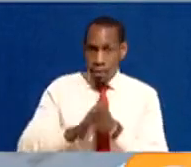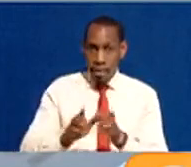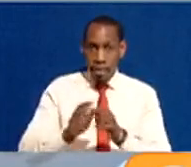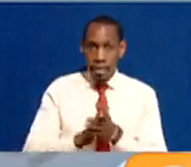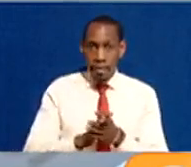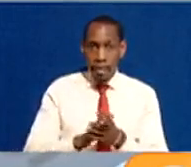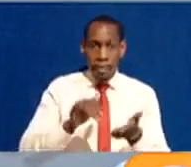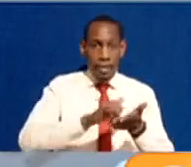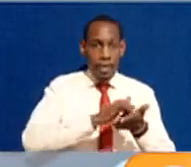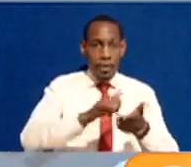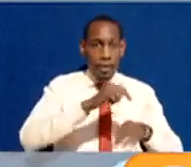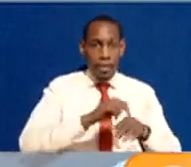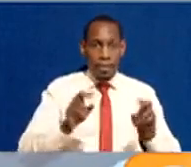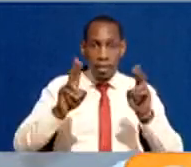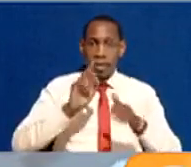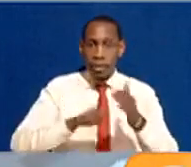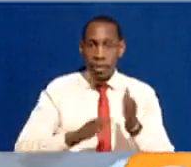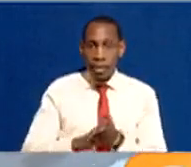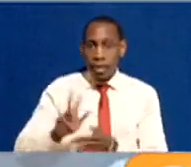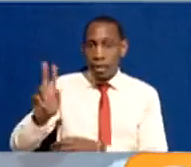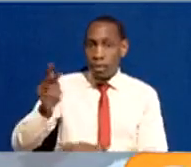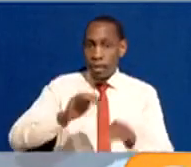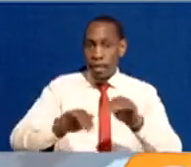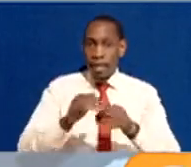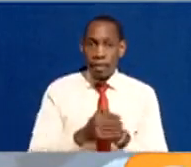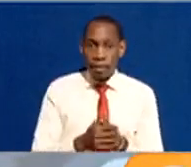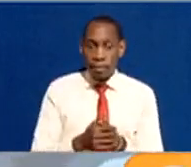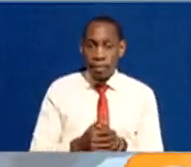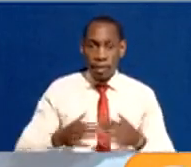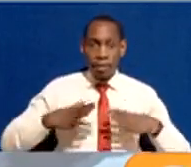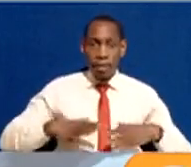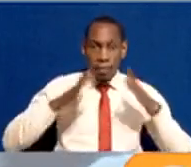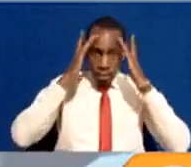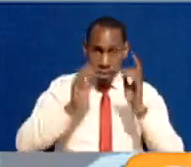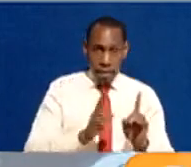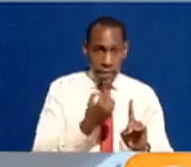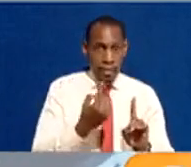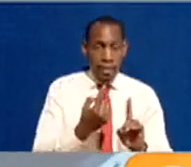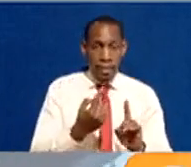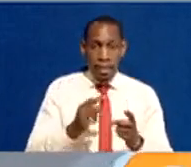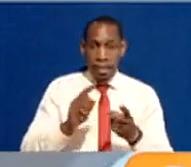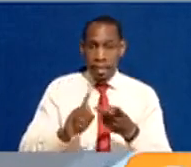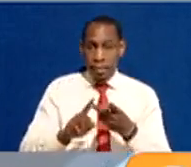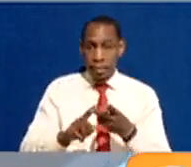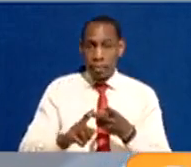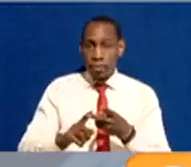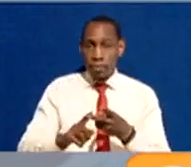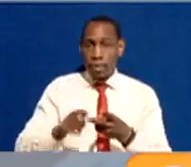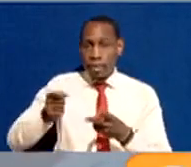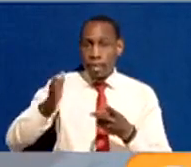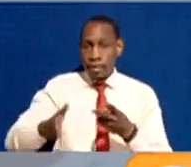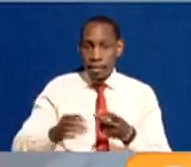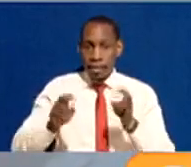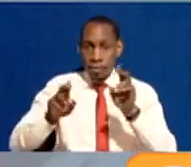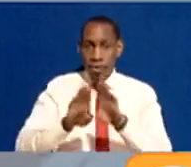York Times that said, and I quote, "In Kenyan elections, the people decide first, then come the judges,"